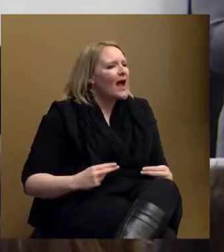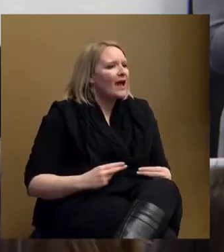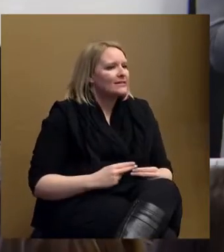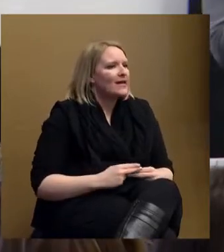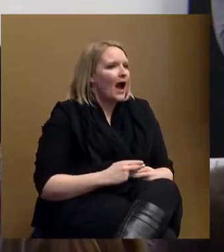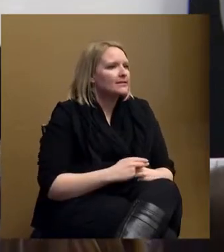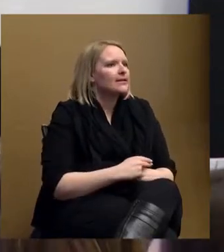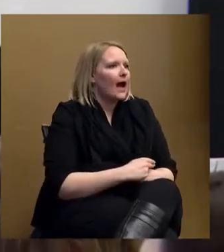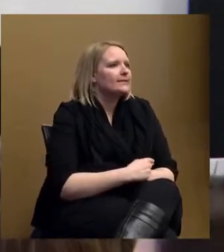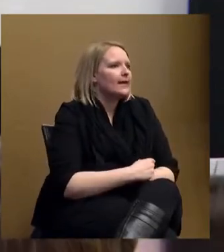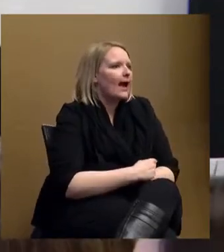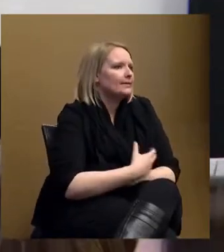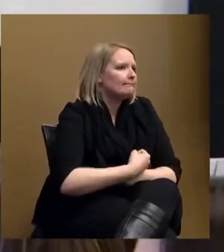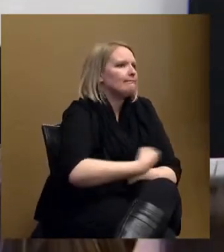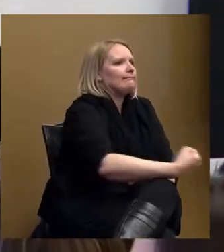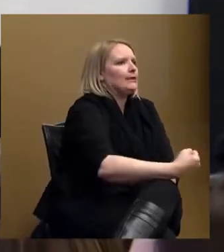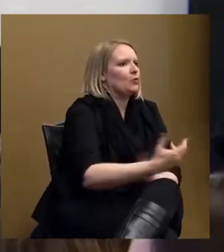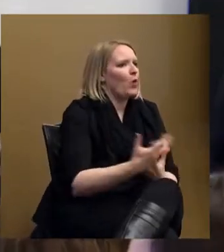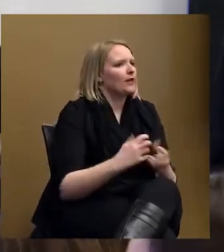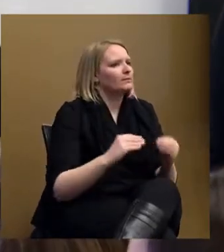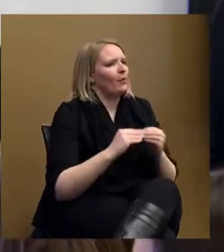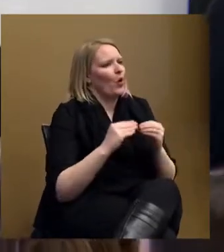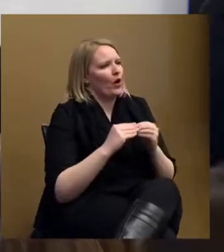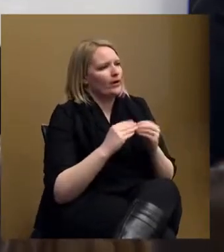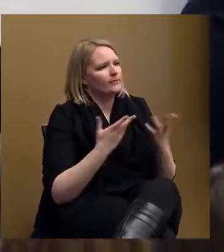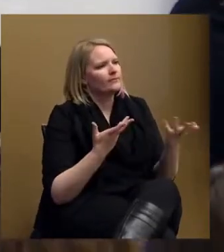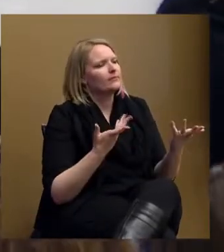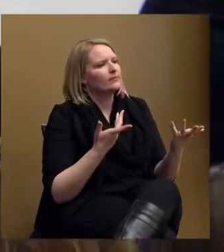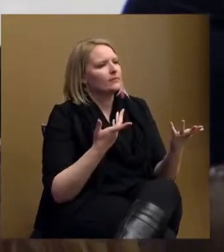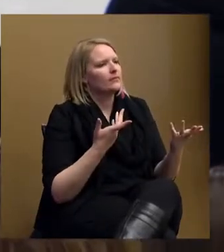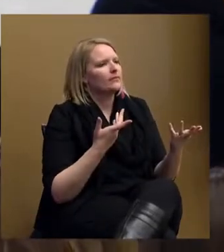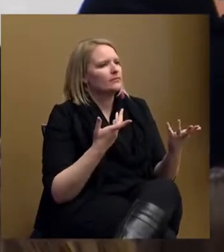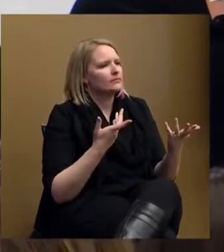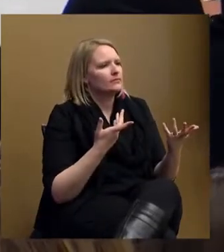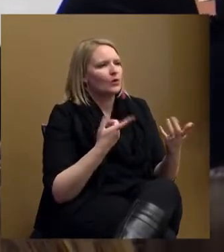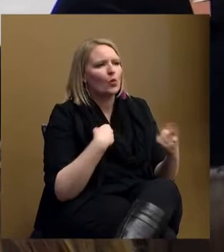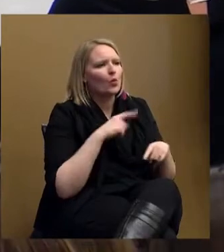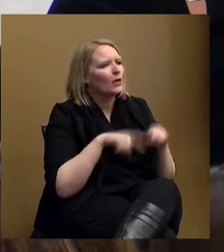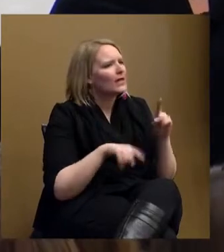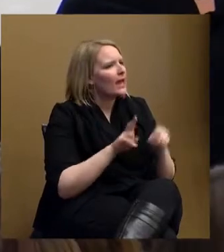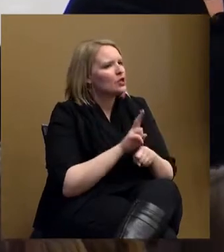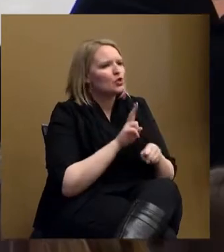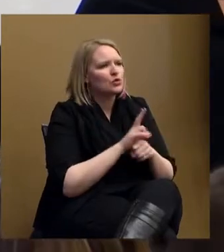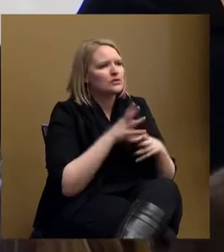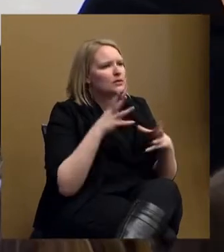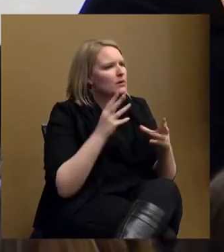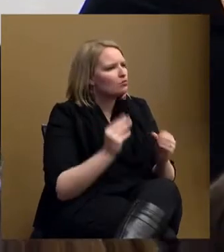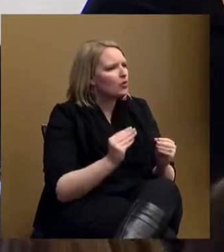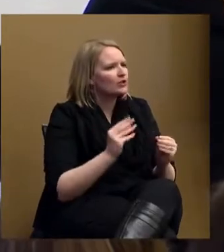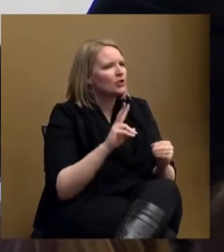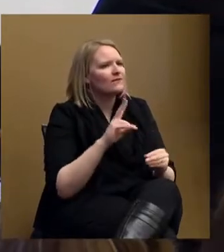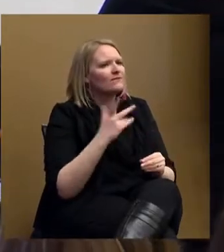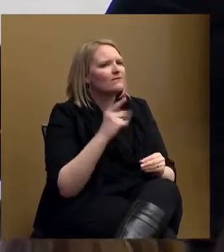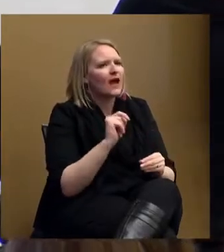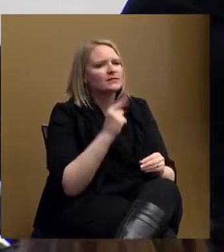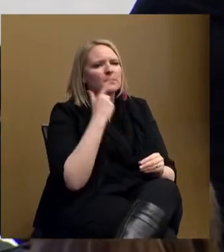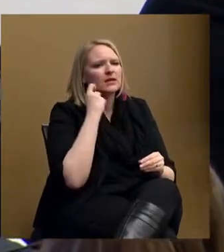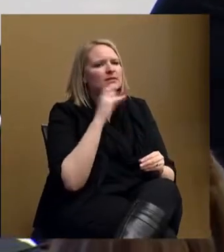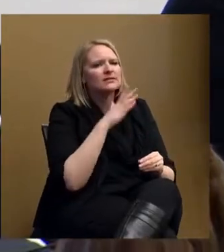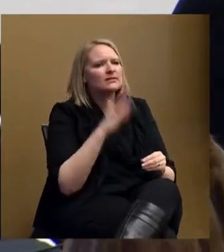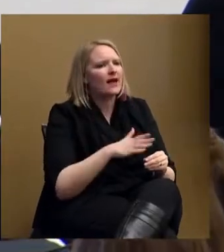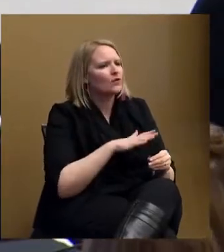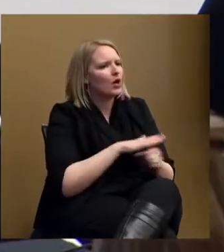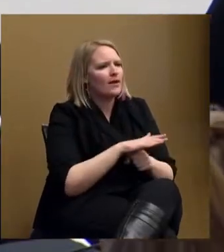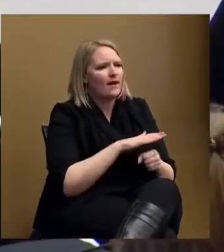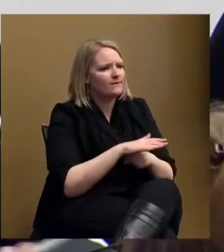tight enough. Wow. So he needs a ton of That's why we input. can't use like compression vests and stuff Mhm. like that because they are never tight enough.